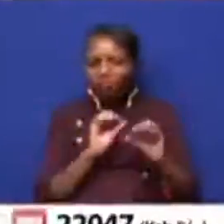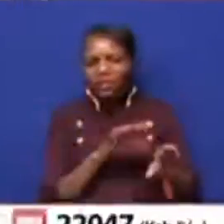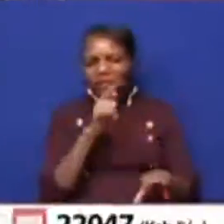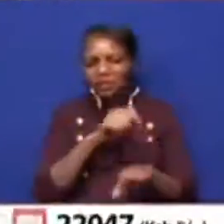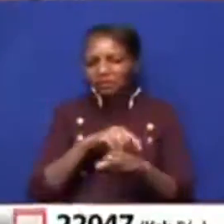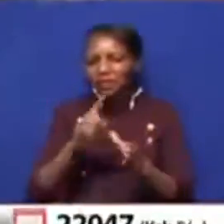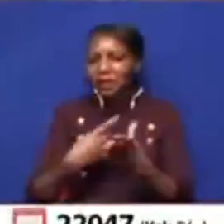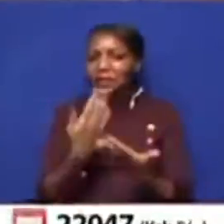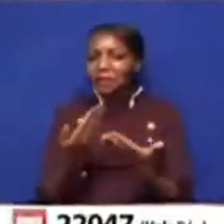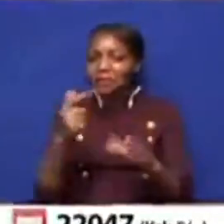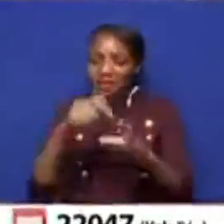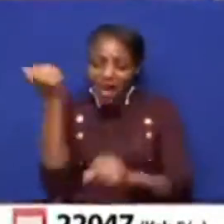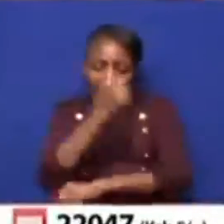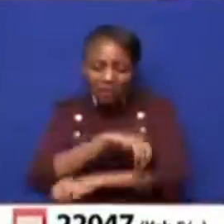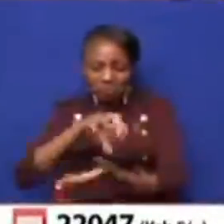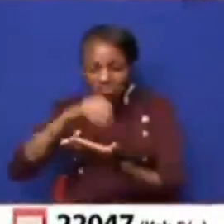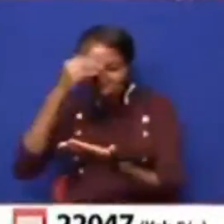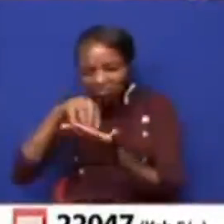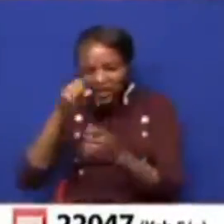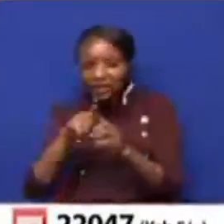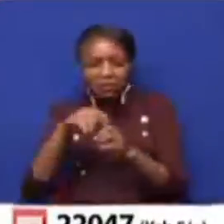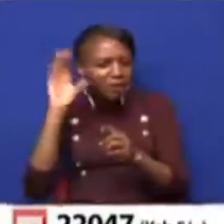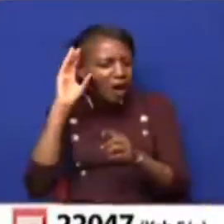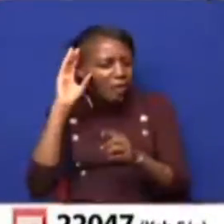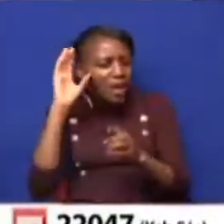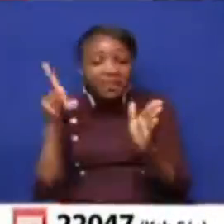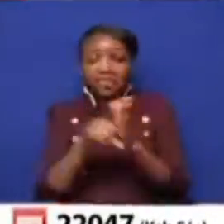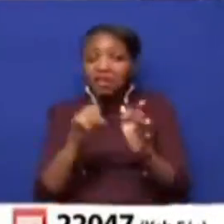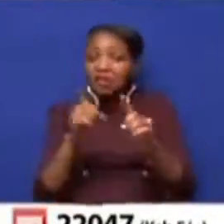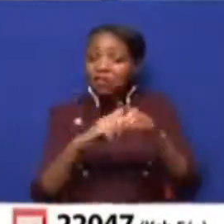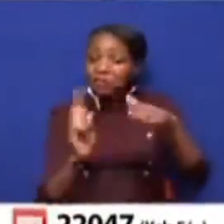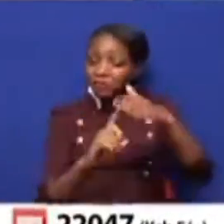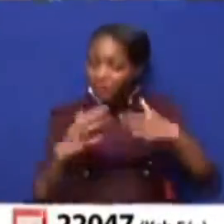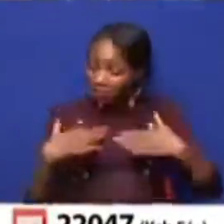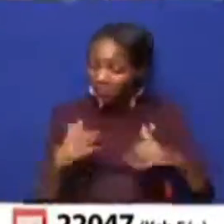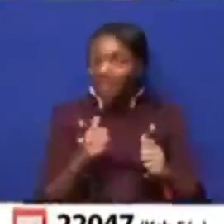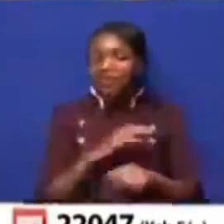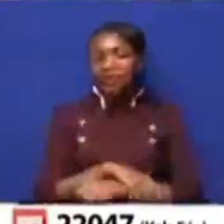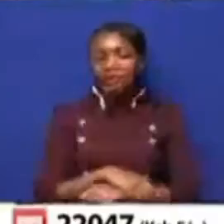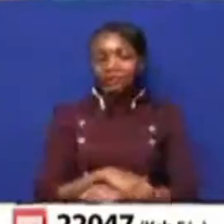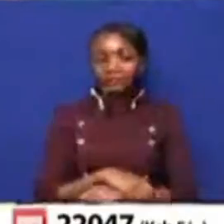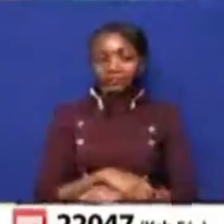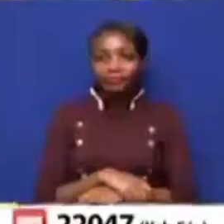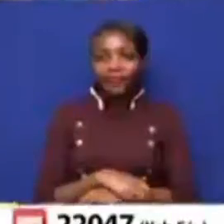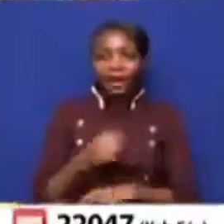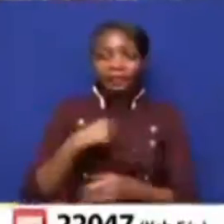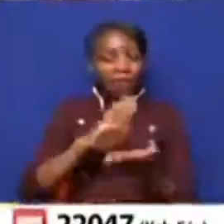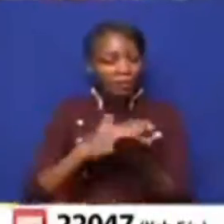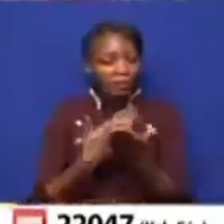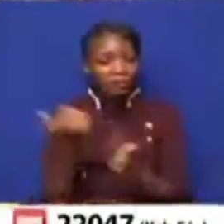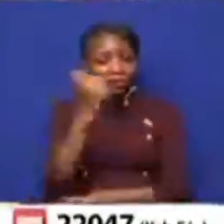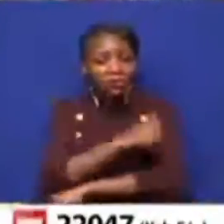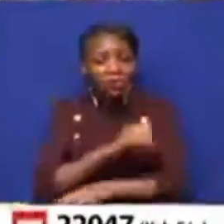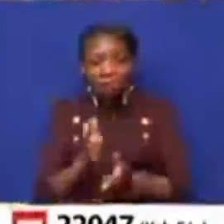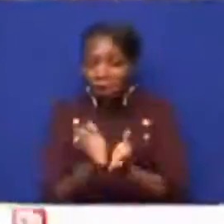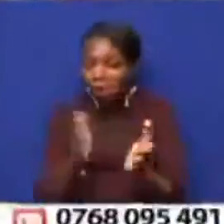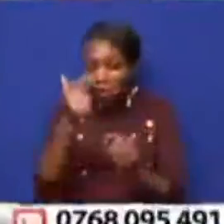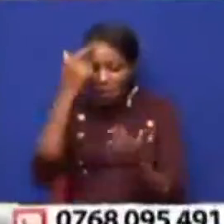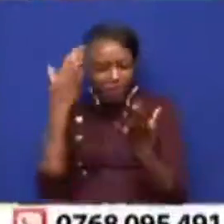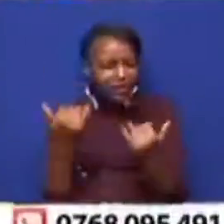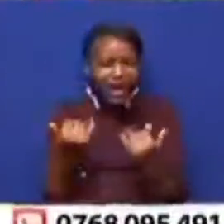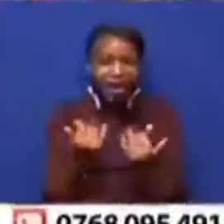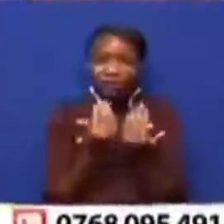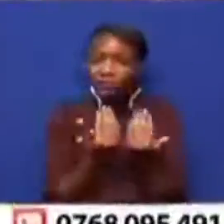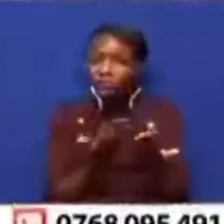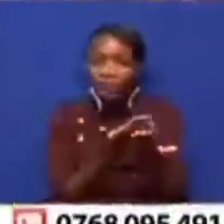they could be in school learning and adhering to the guidelines by the Ministry of Health. Zifunguriwe. Because hata saa hii,